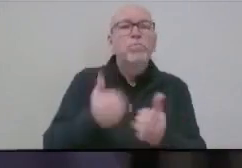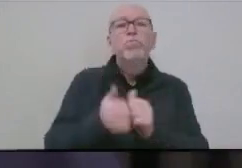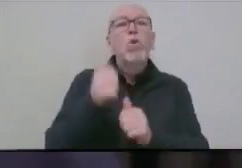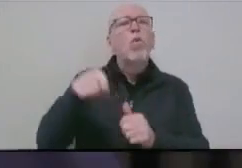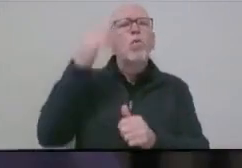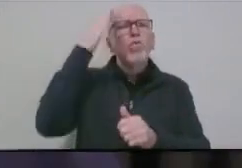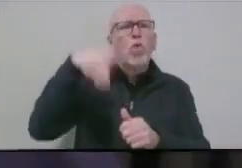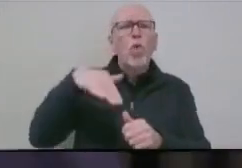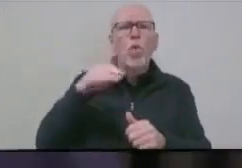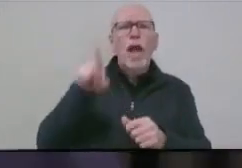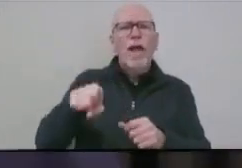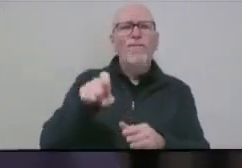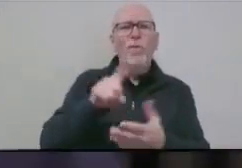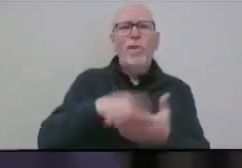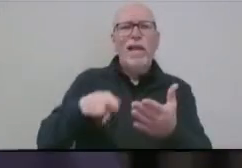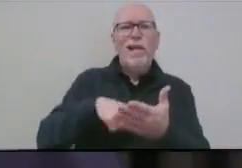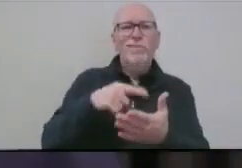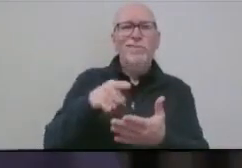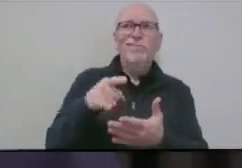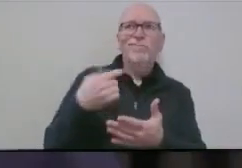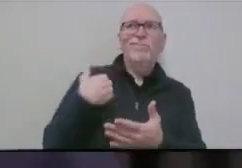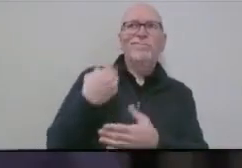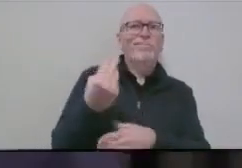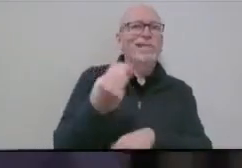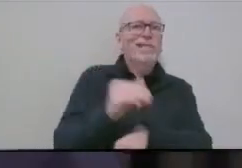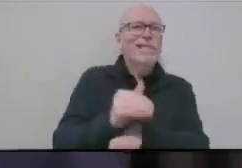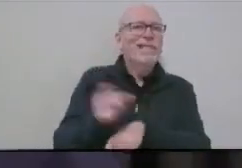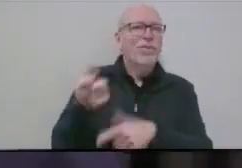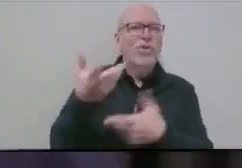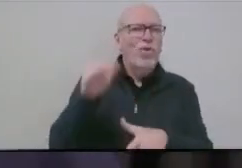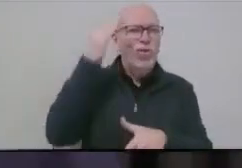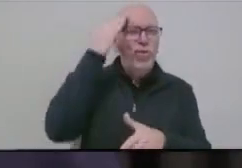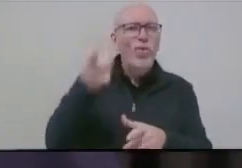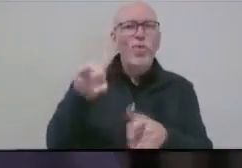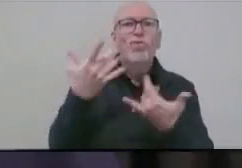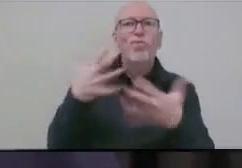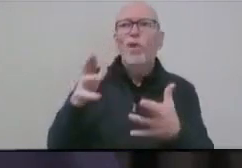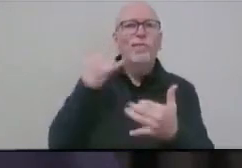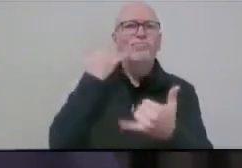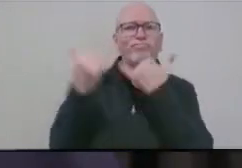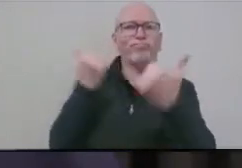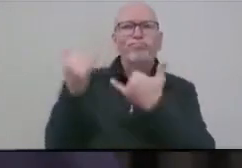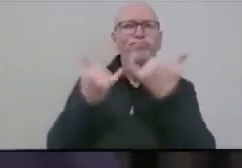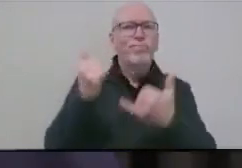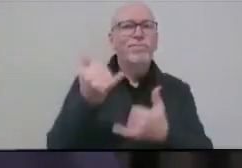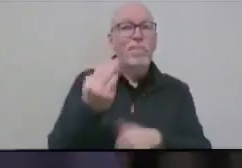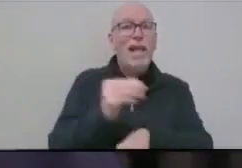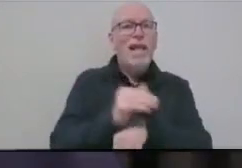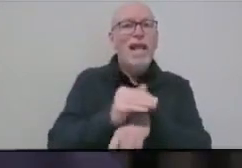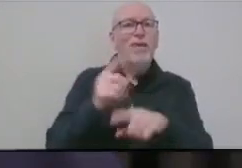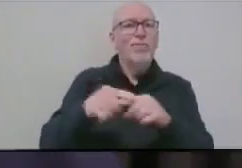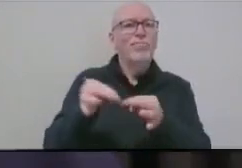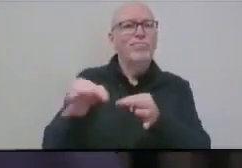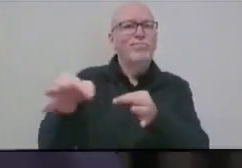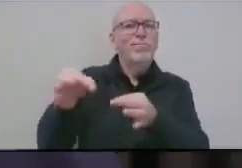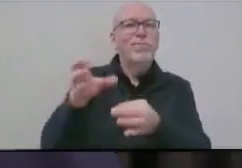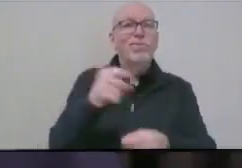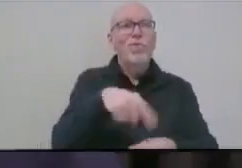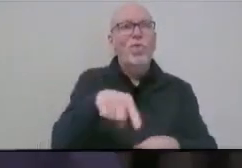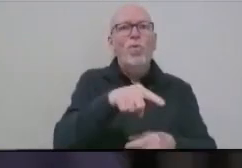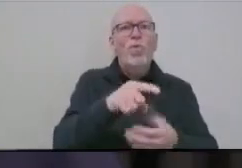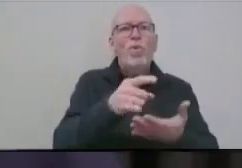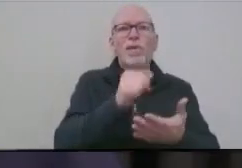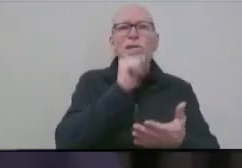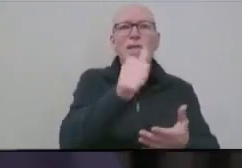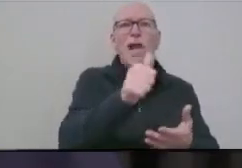going to need to cancel the night before, and so we actually started calling people and rescheduling at that time. So in those cases, the vials would not